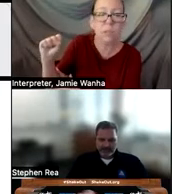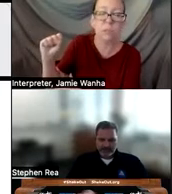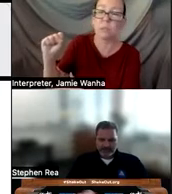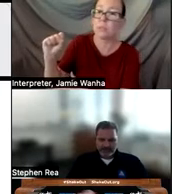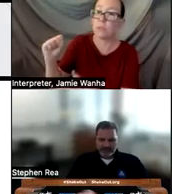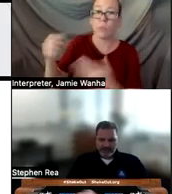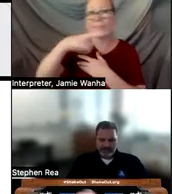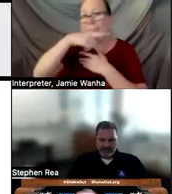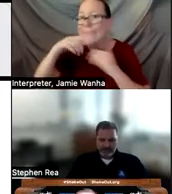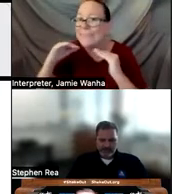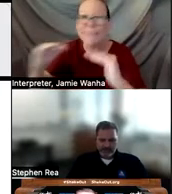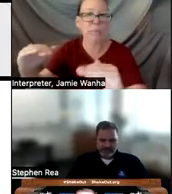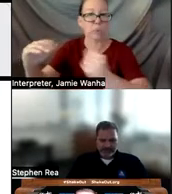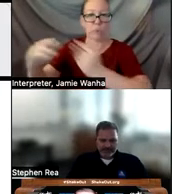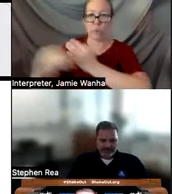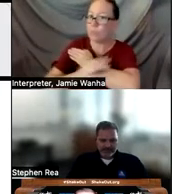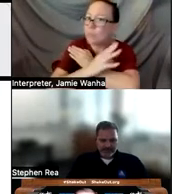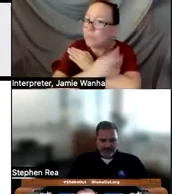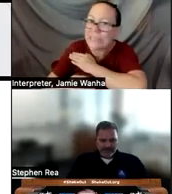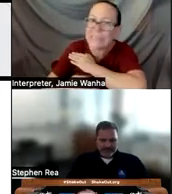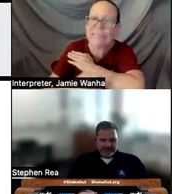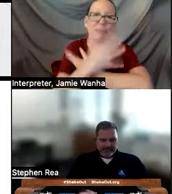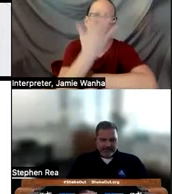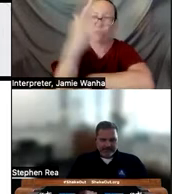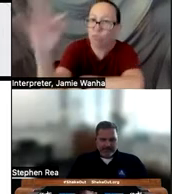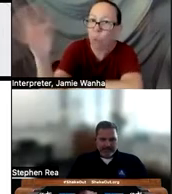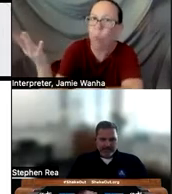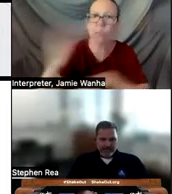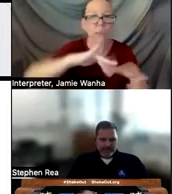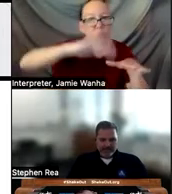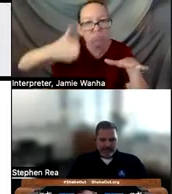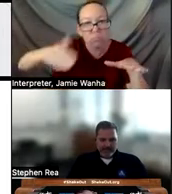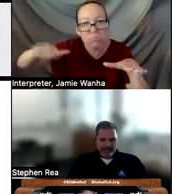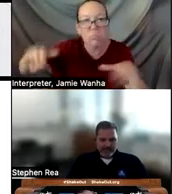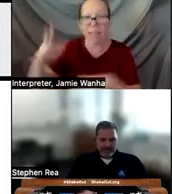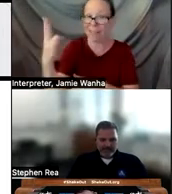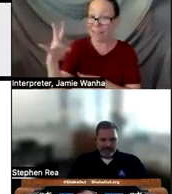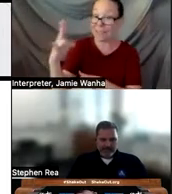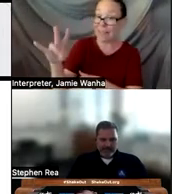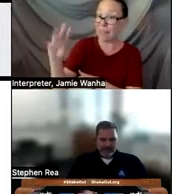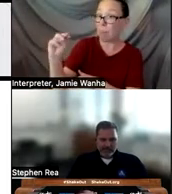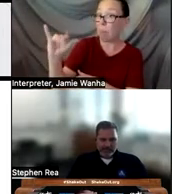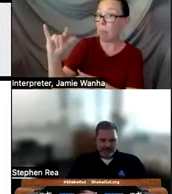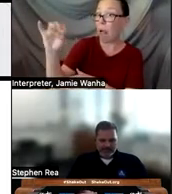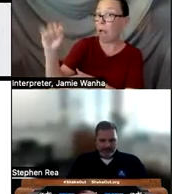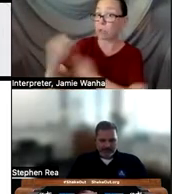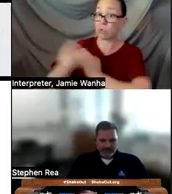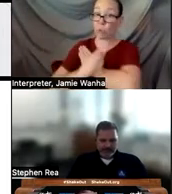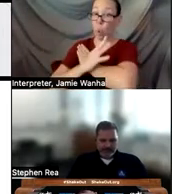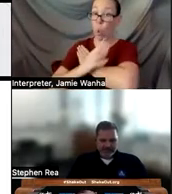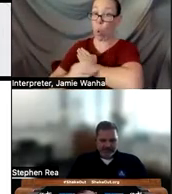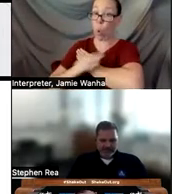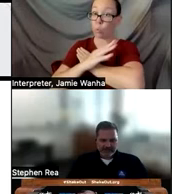the mountains and play in the snow, and then go to the desert. 70 miles of coastland, the biggest land border crossing